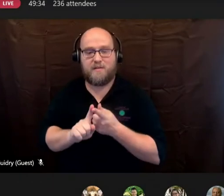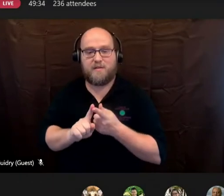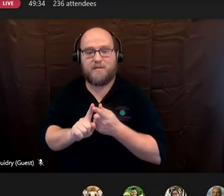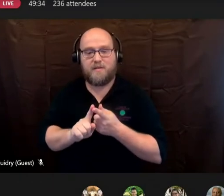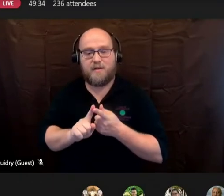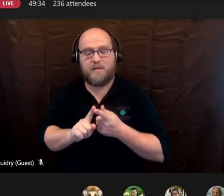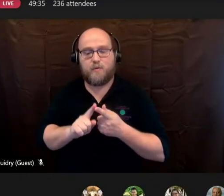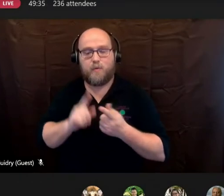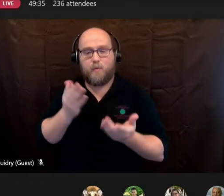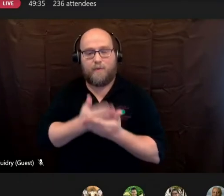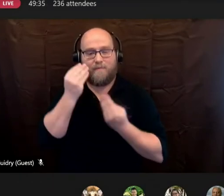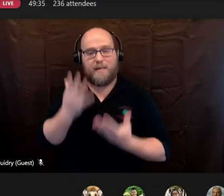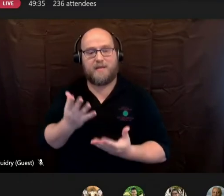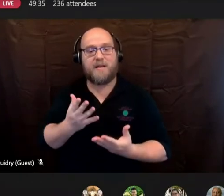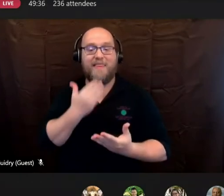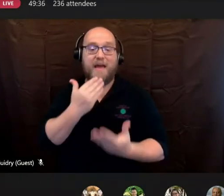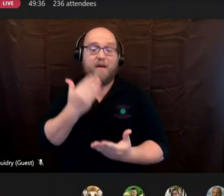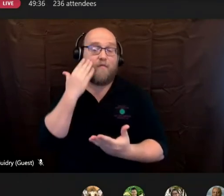answering questions.